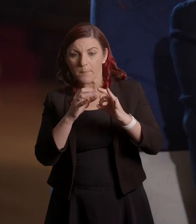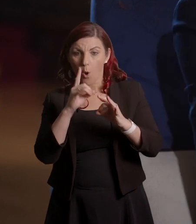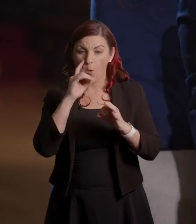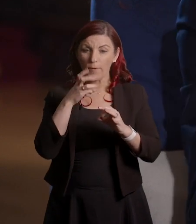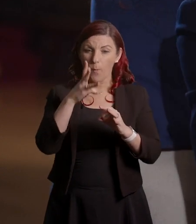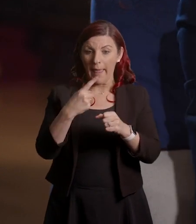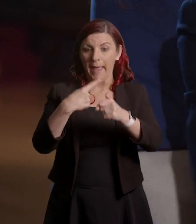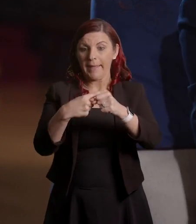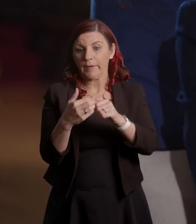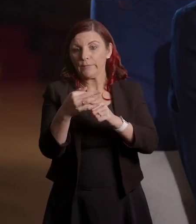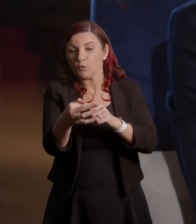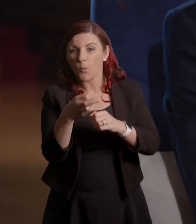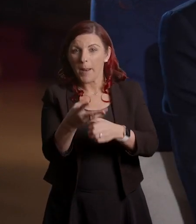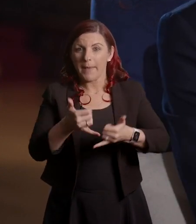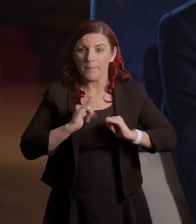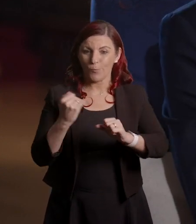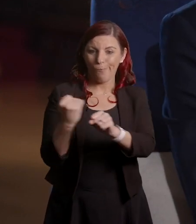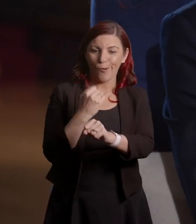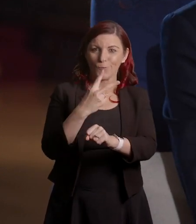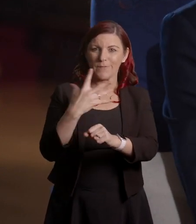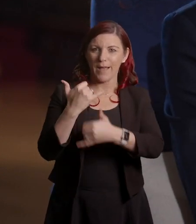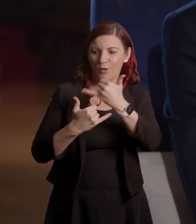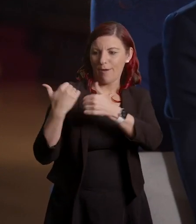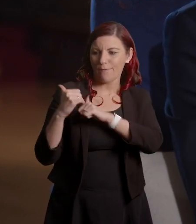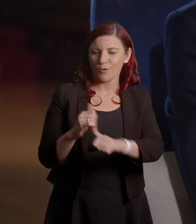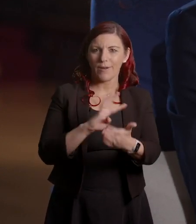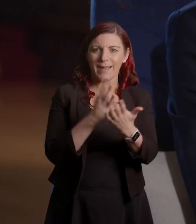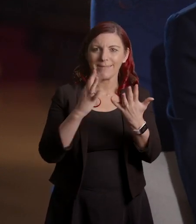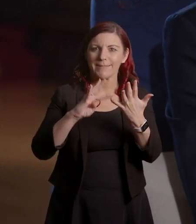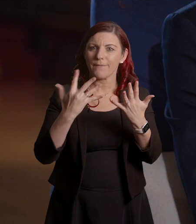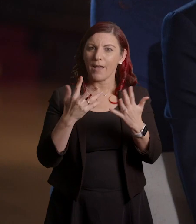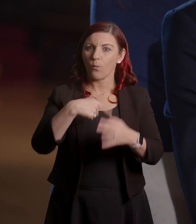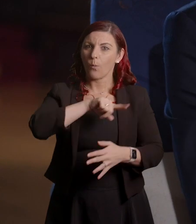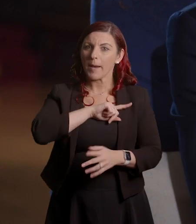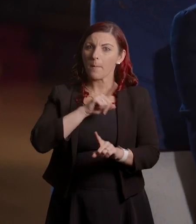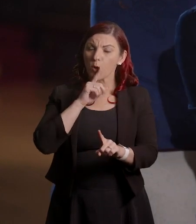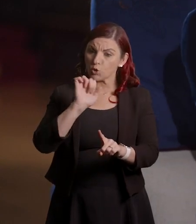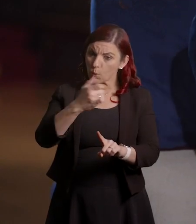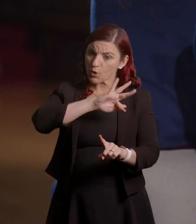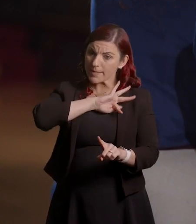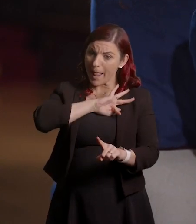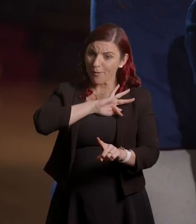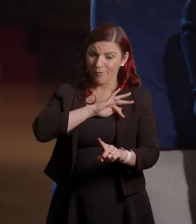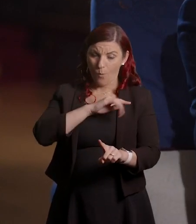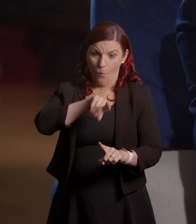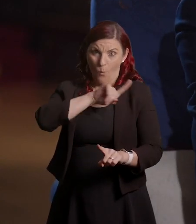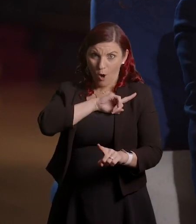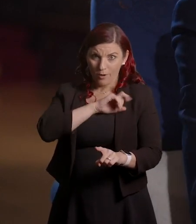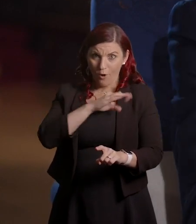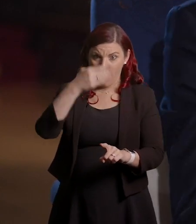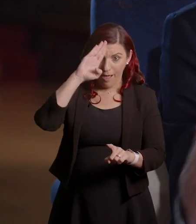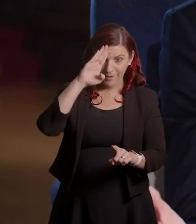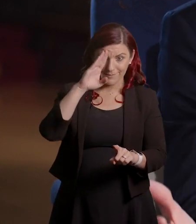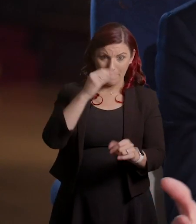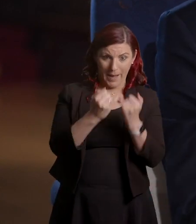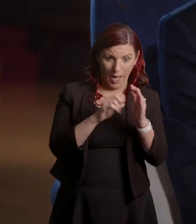they will get to be at some point in the future to mark the 25th anniversary of the 1995 win. As a player winning the All-Ireland senior football